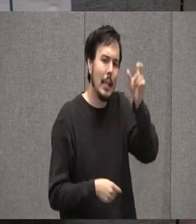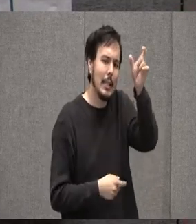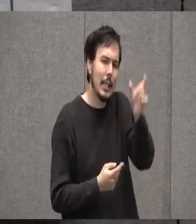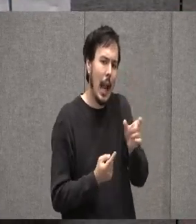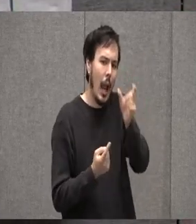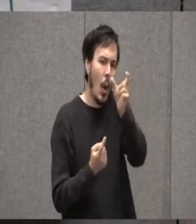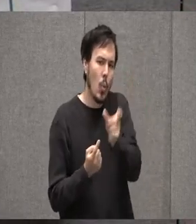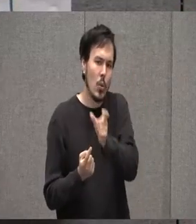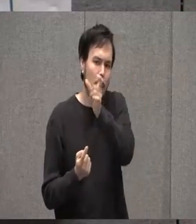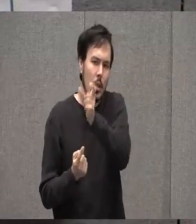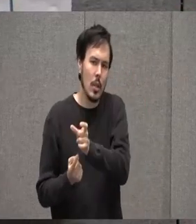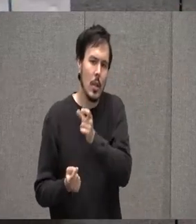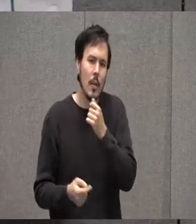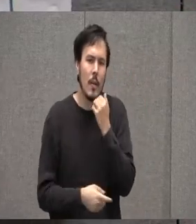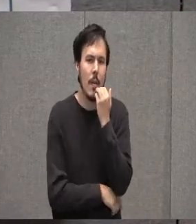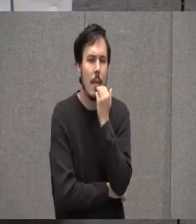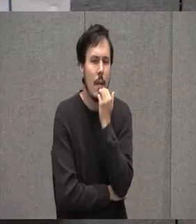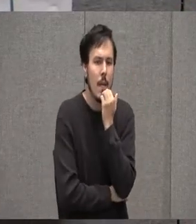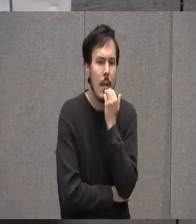for the width?